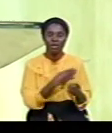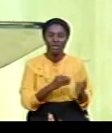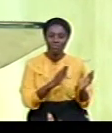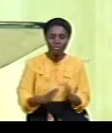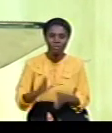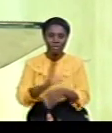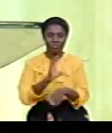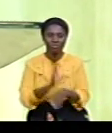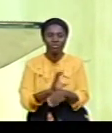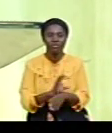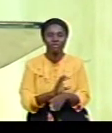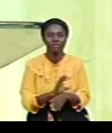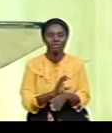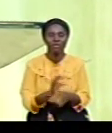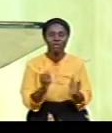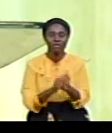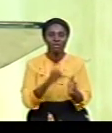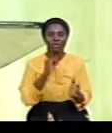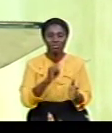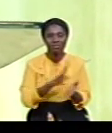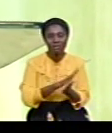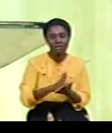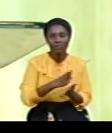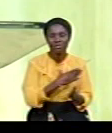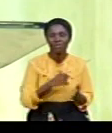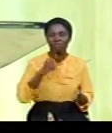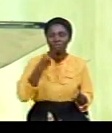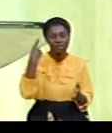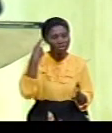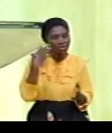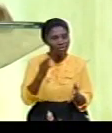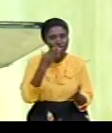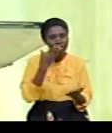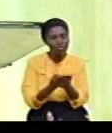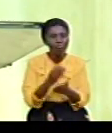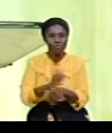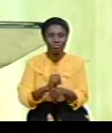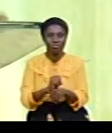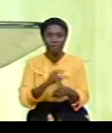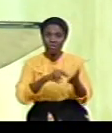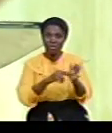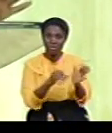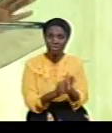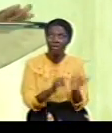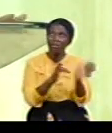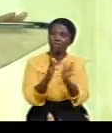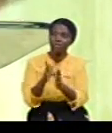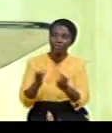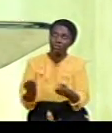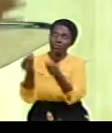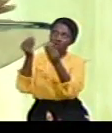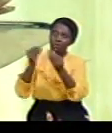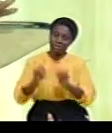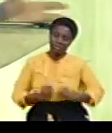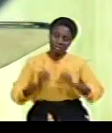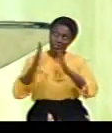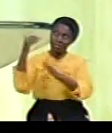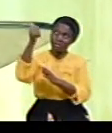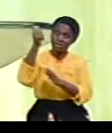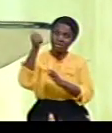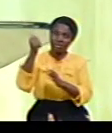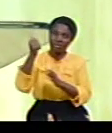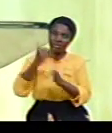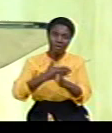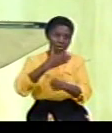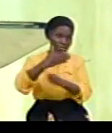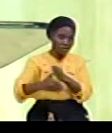works. This implies that Jesus gave himself, his entire self, to us so that